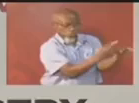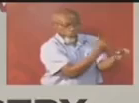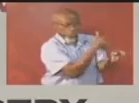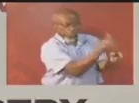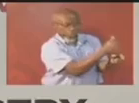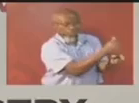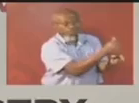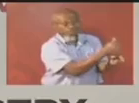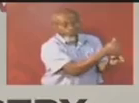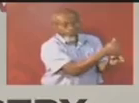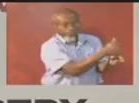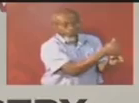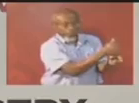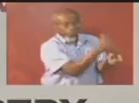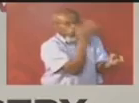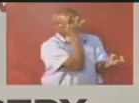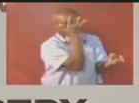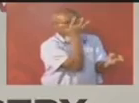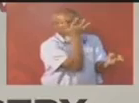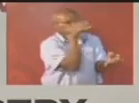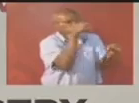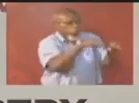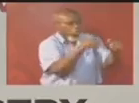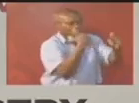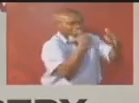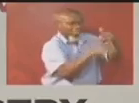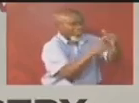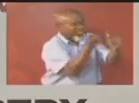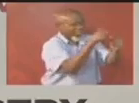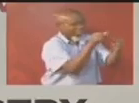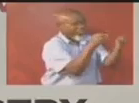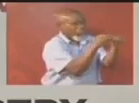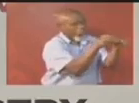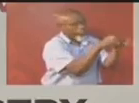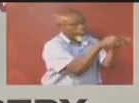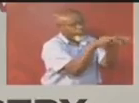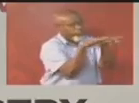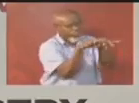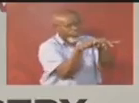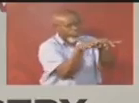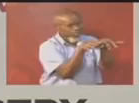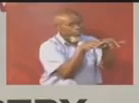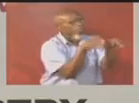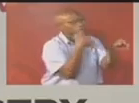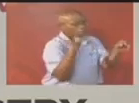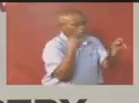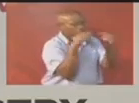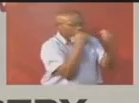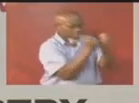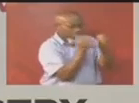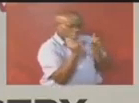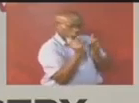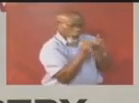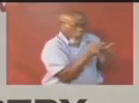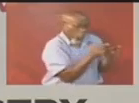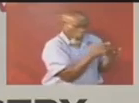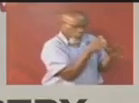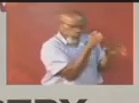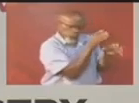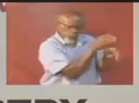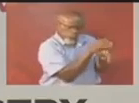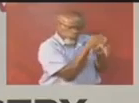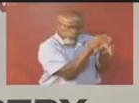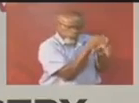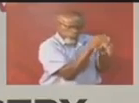control measures. That patient is regularly followed up by a team of physicians and nurses. And